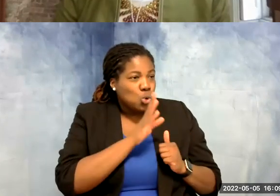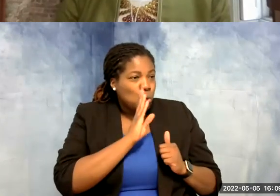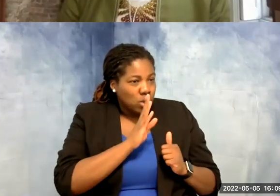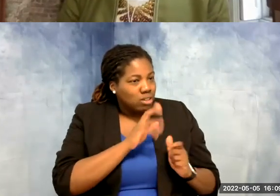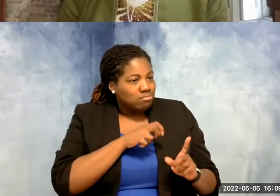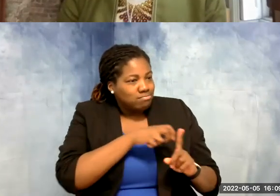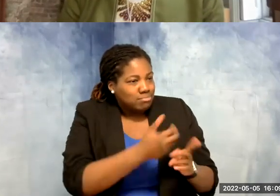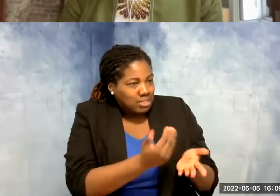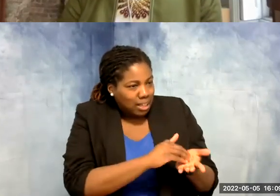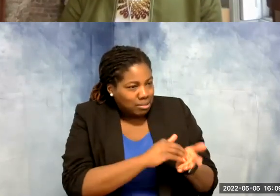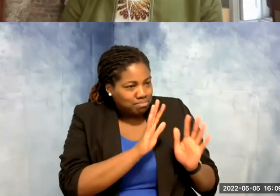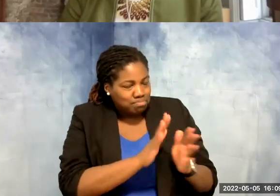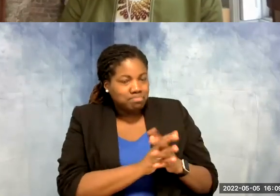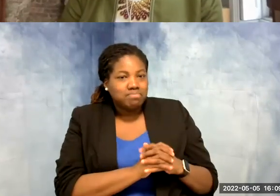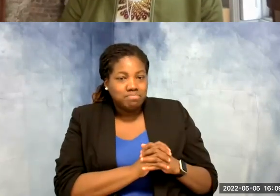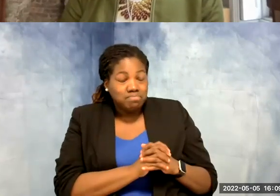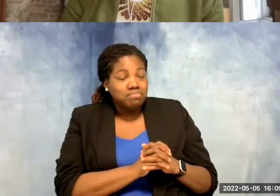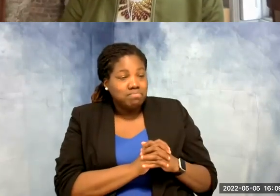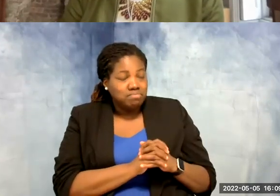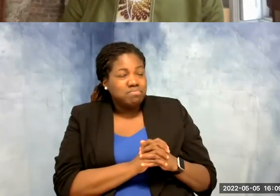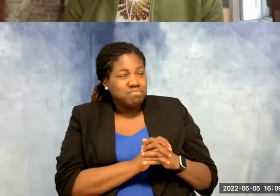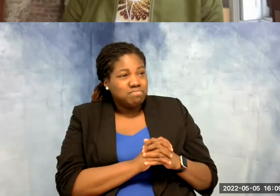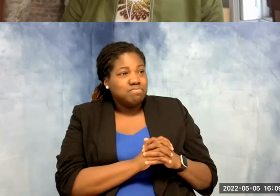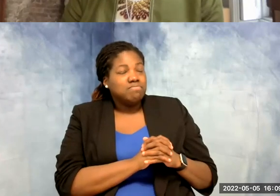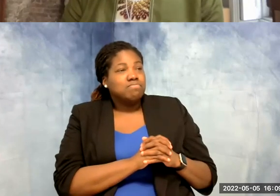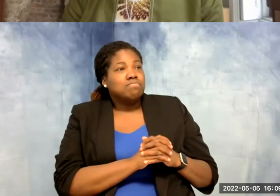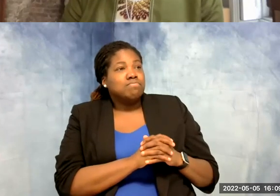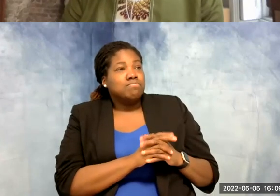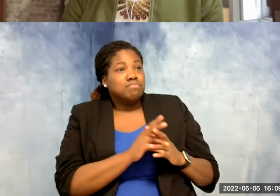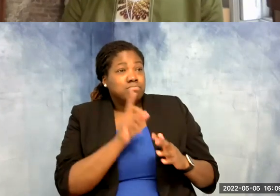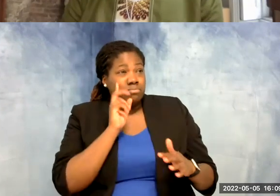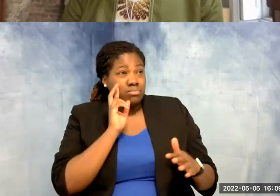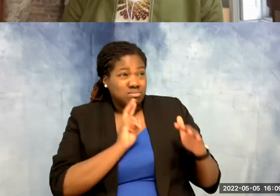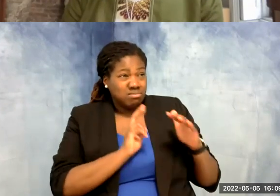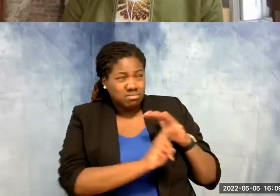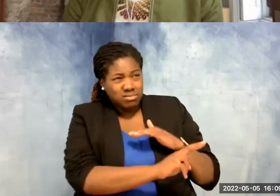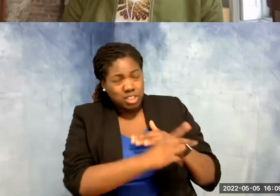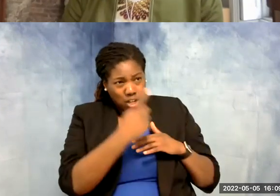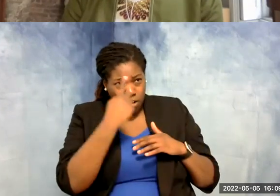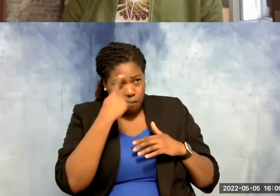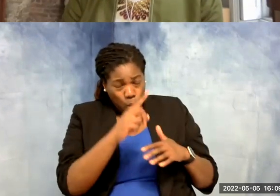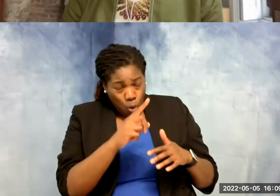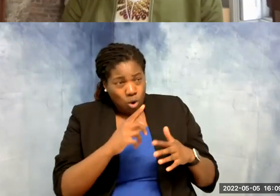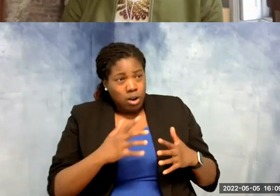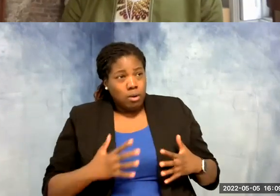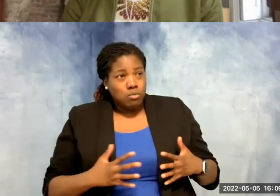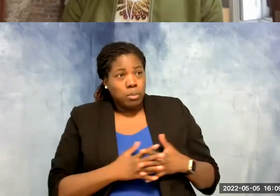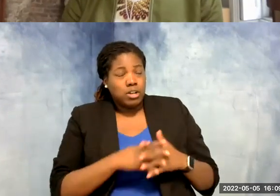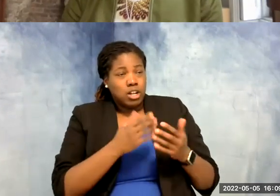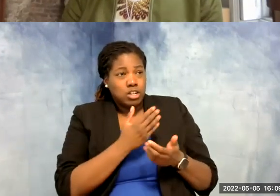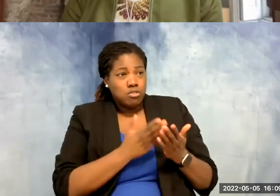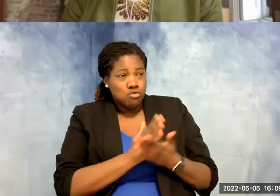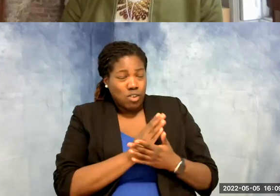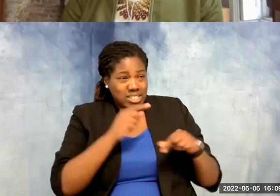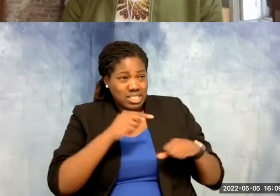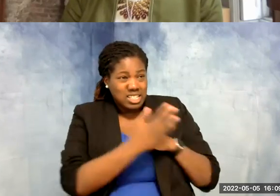you. As we look to the future of securing reproductive rights around the country, talk to us about